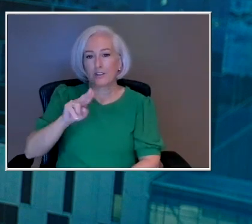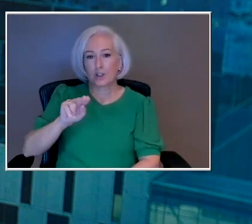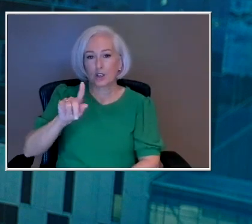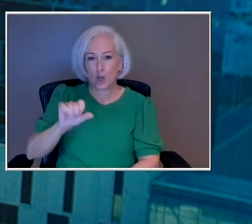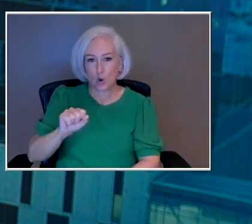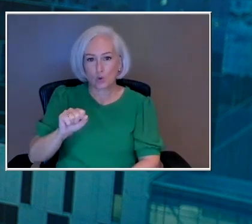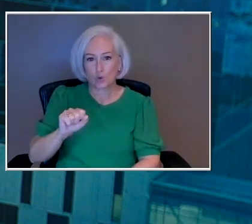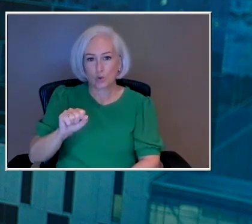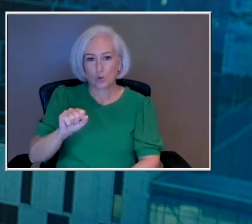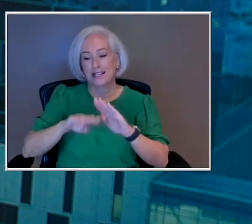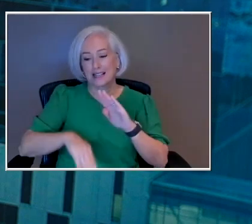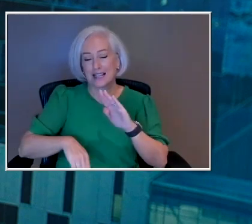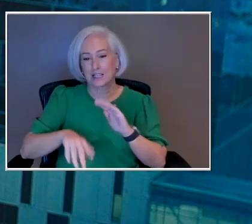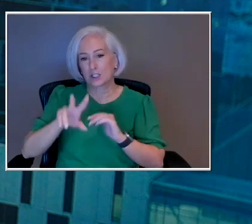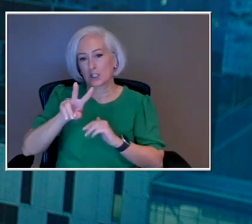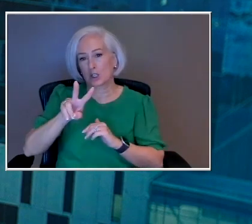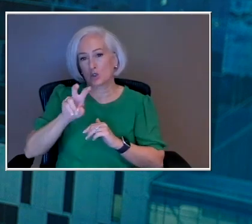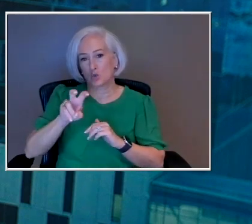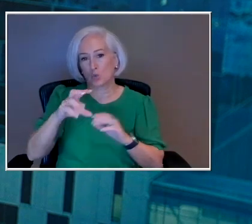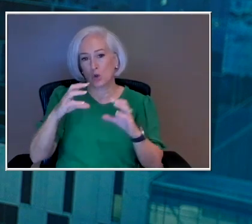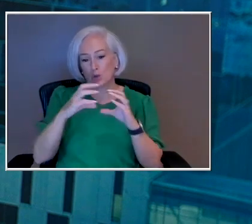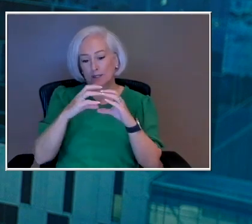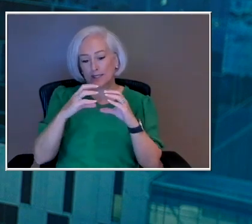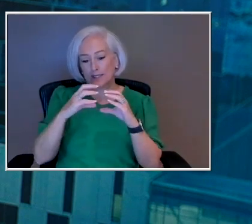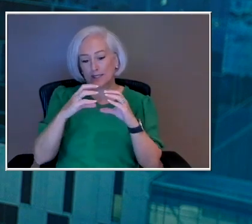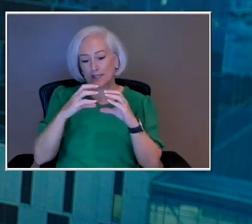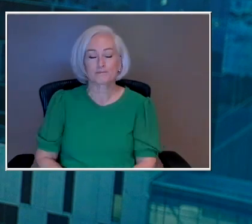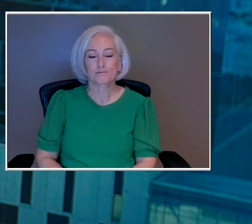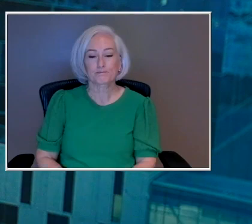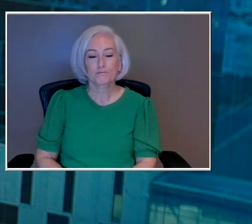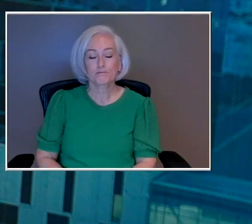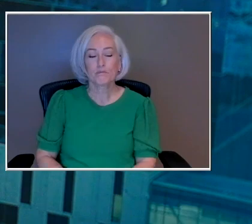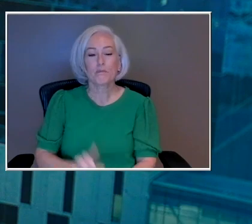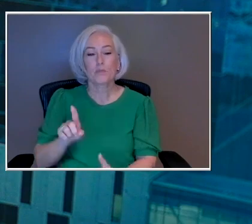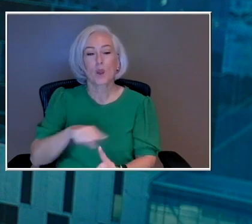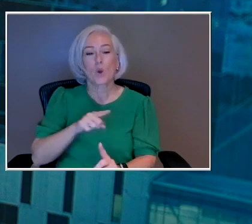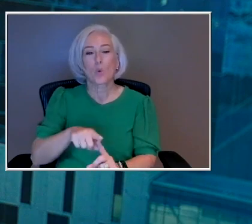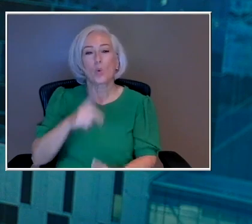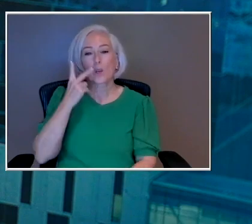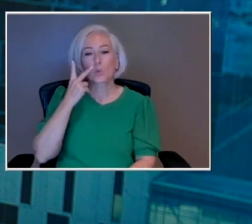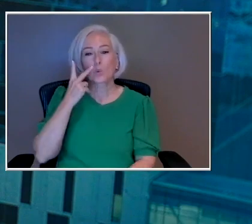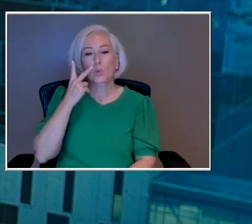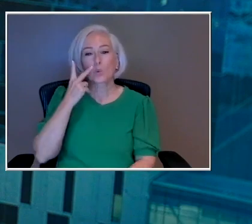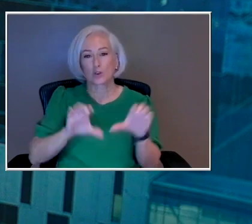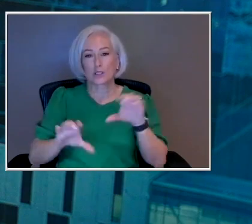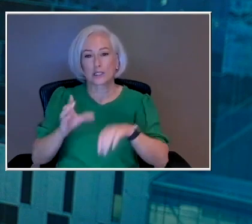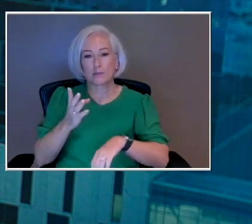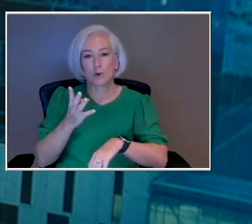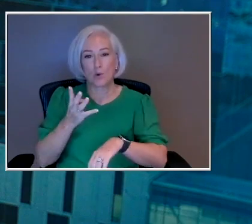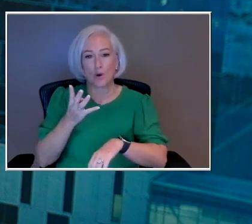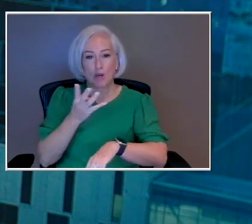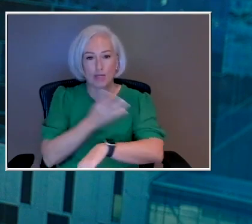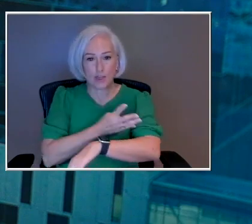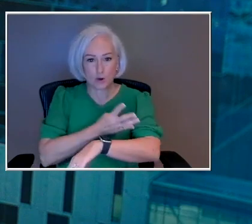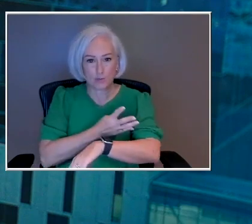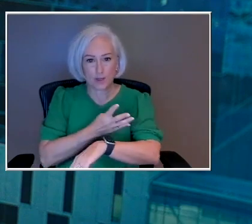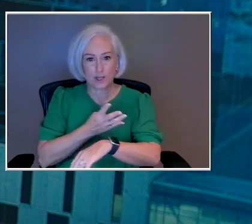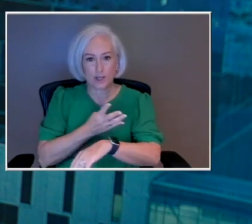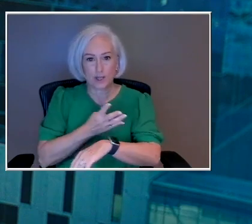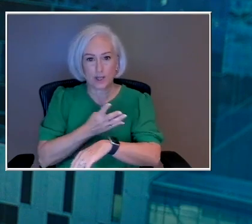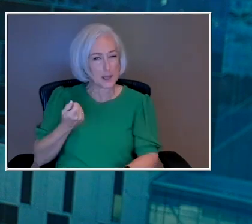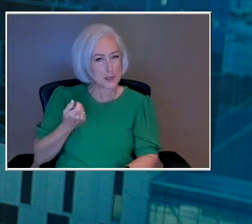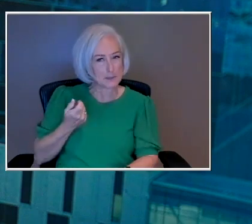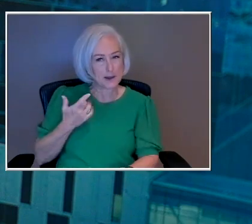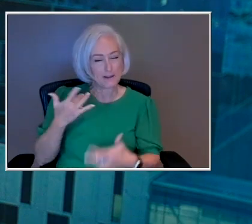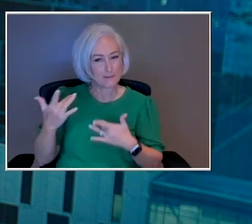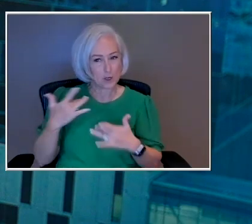But when that is seen after chemotherapy, we do have some heightened awareness. Why is that still there? Because we want that even